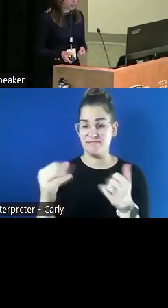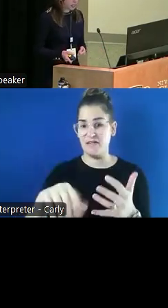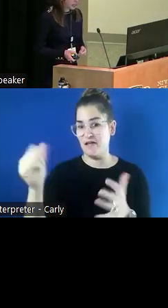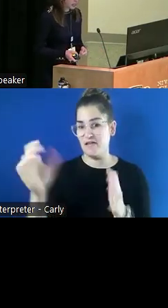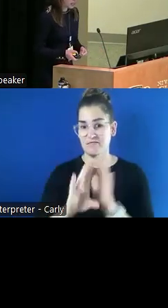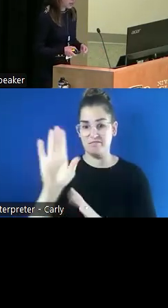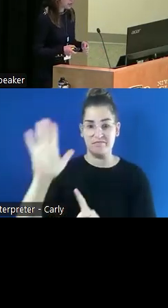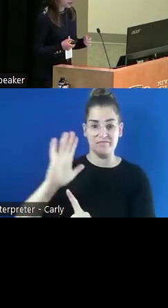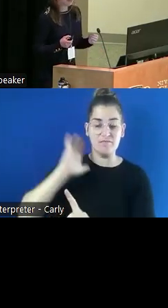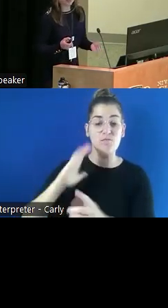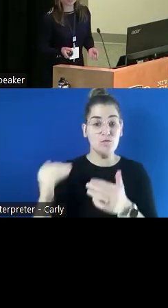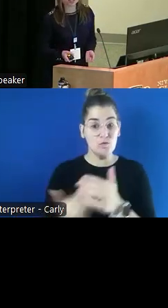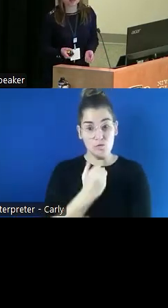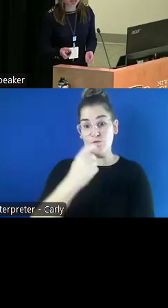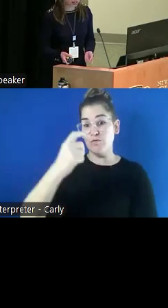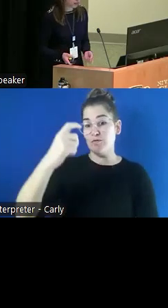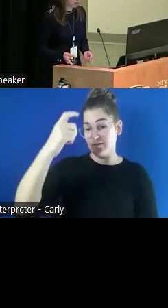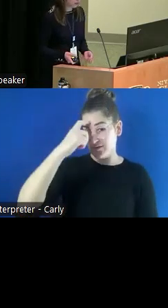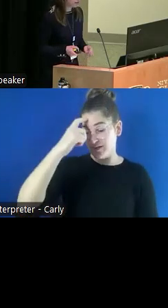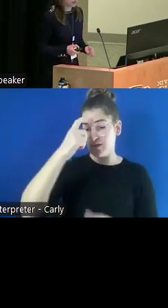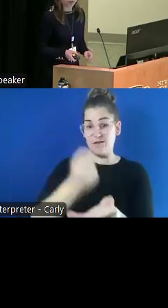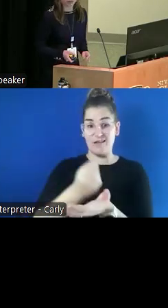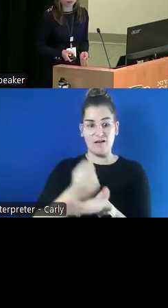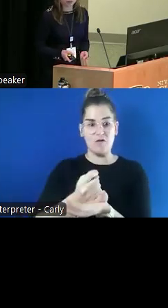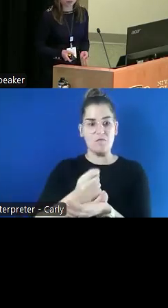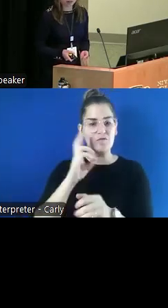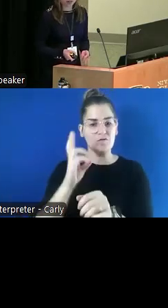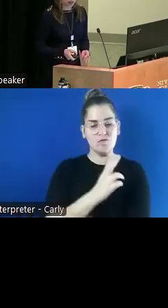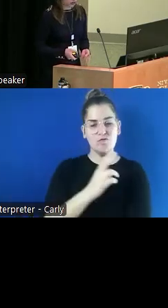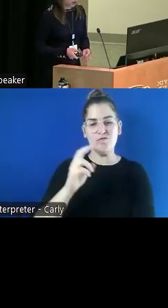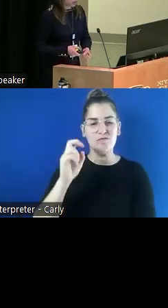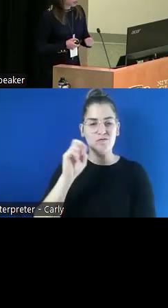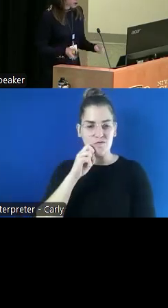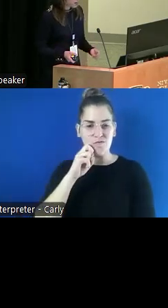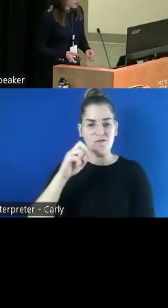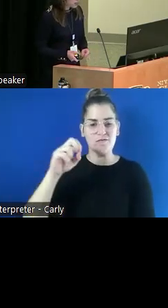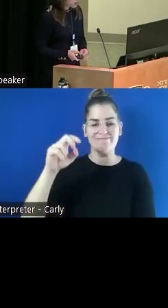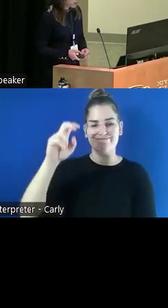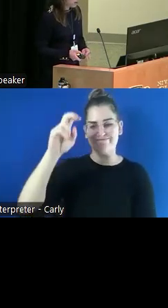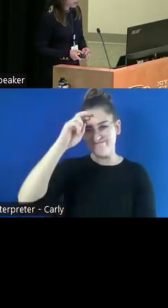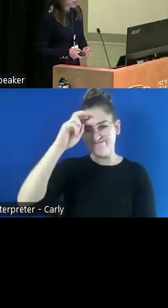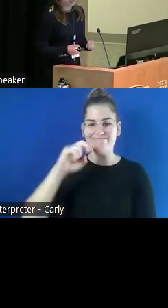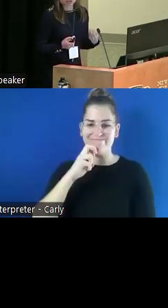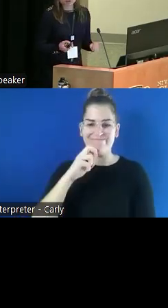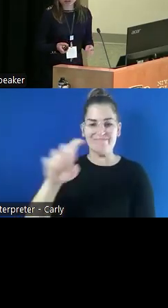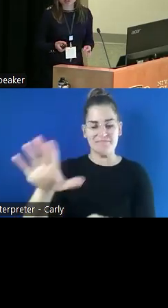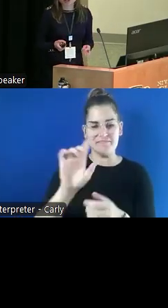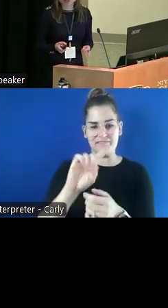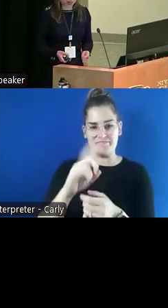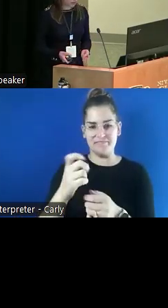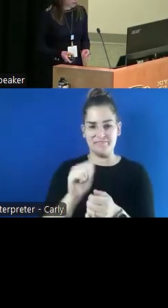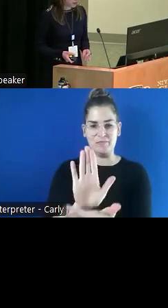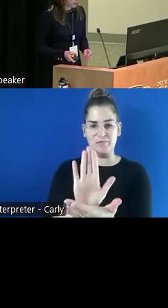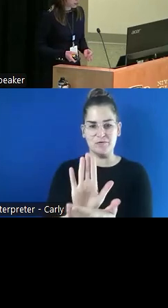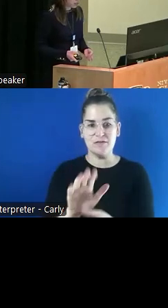rooted in the neurobiological mechanisms of symptoms. This process of evidence-based